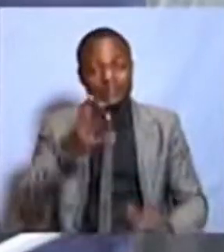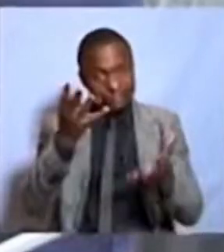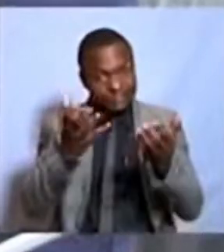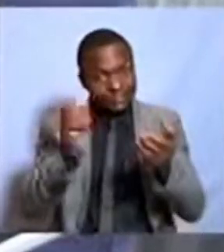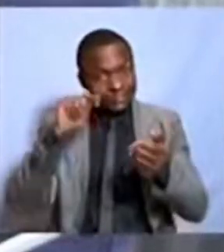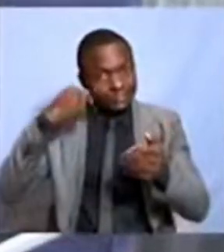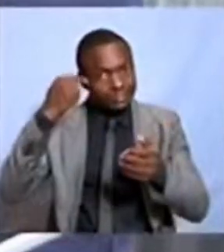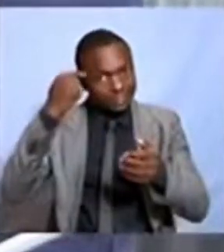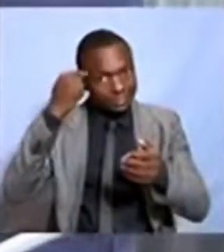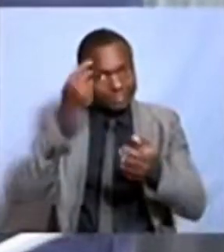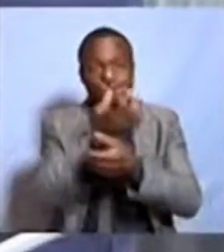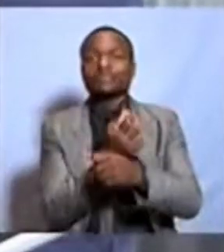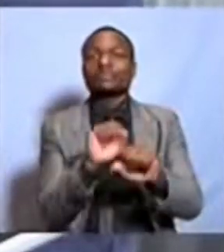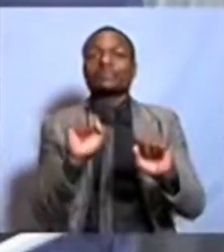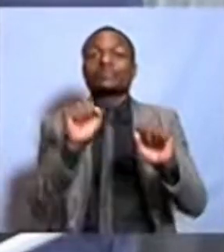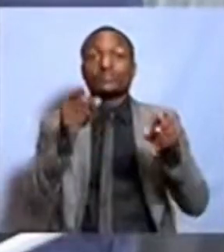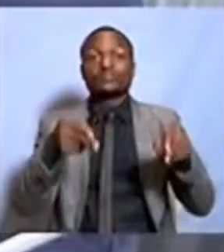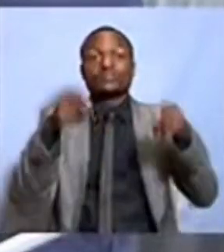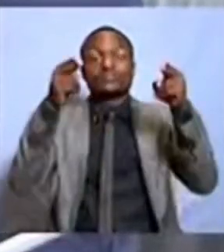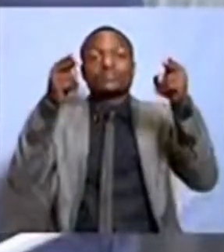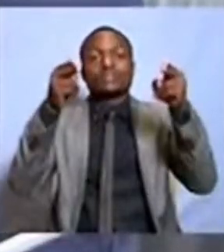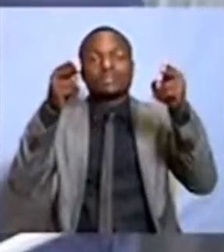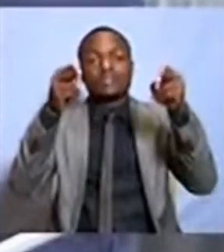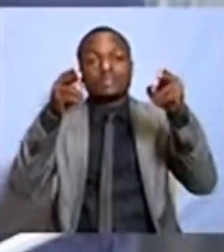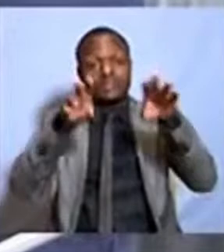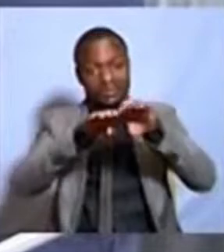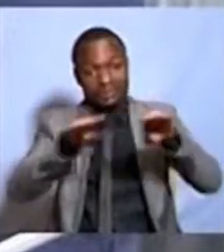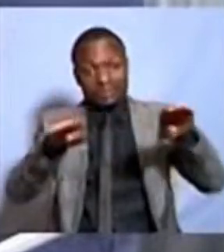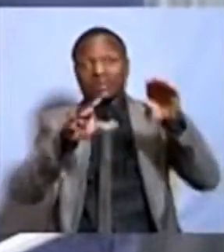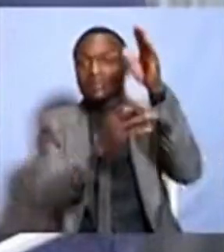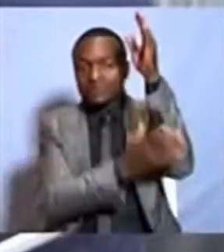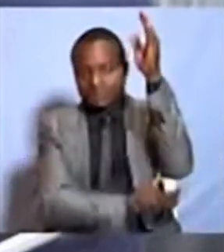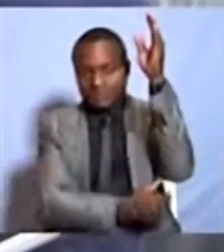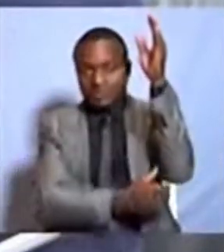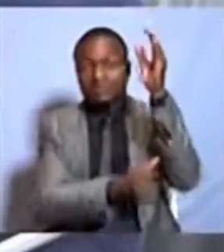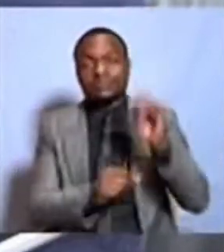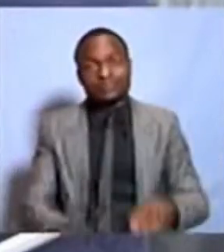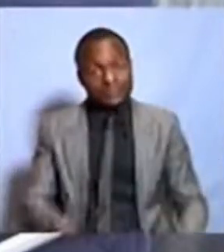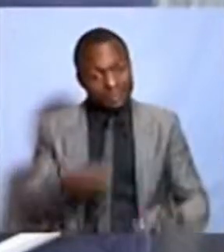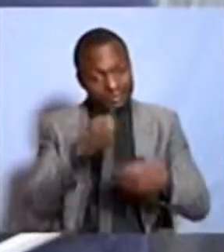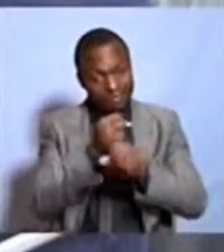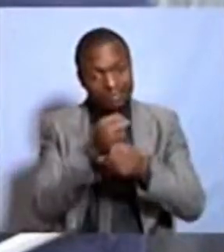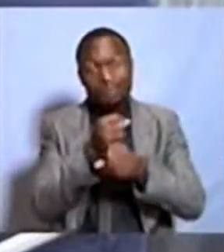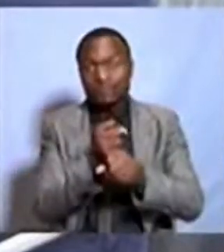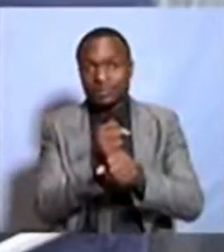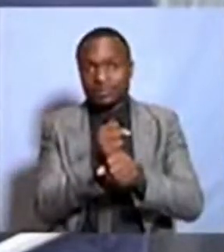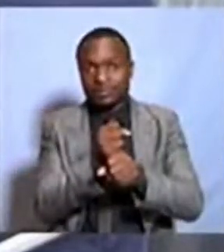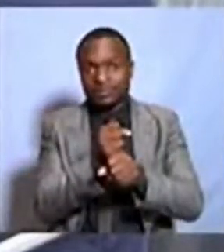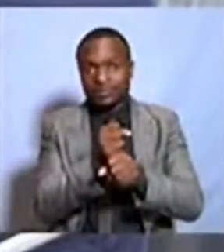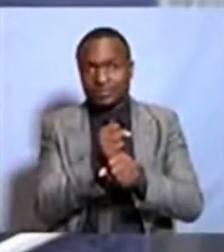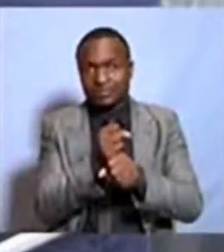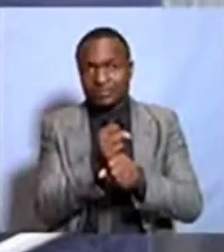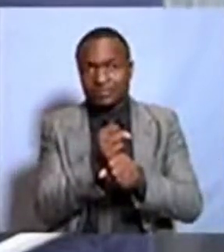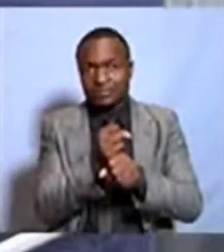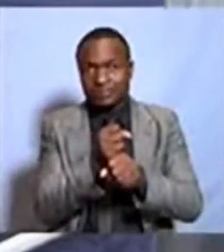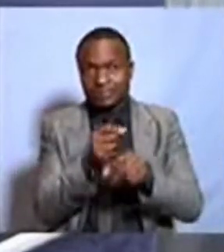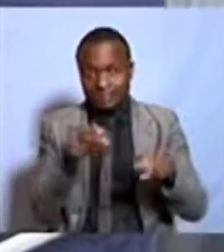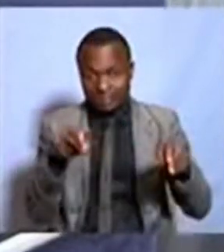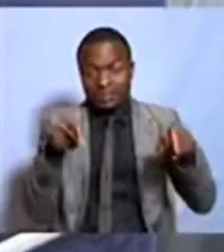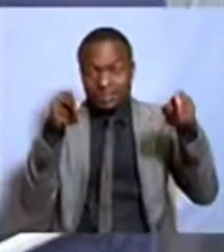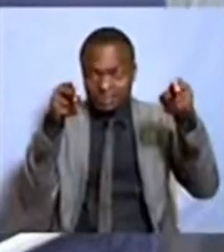government to address the high levels of poverty by creating an upward trend or an